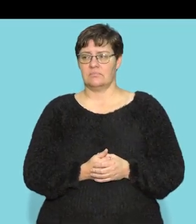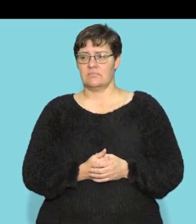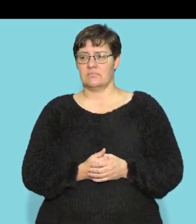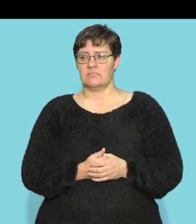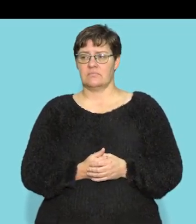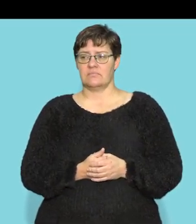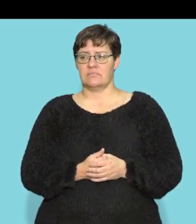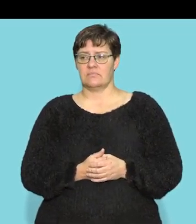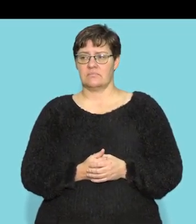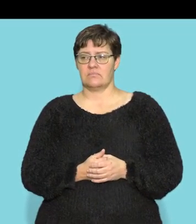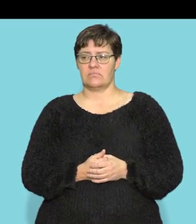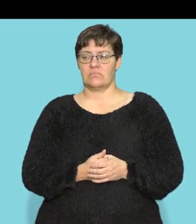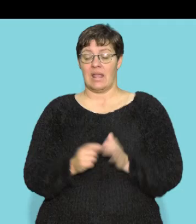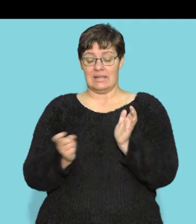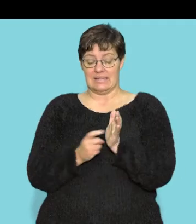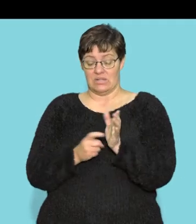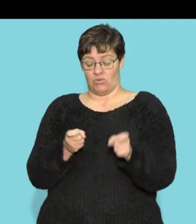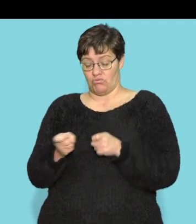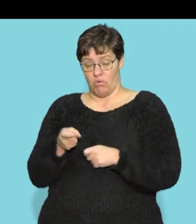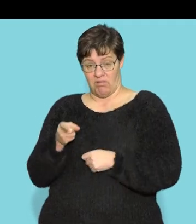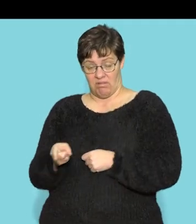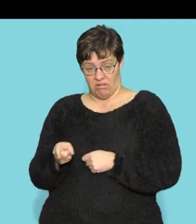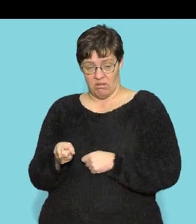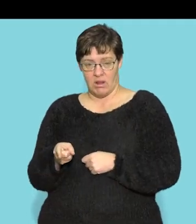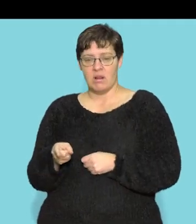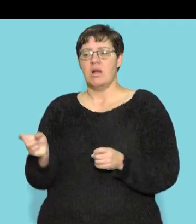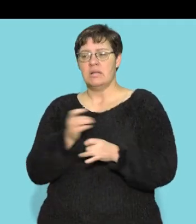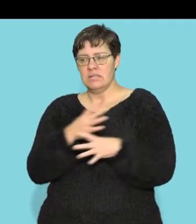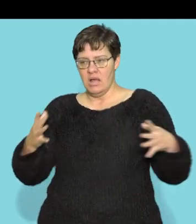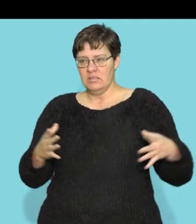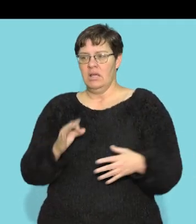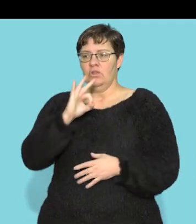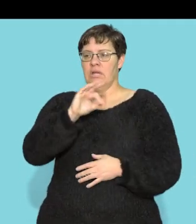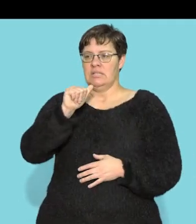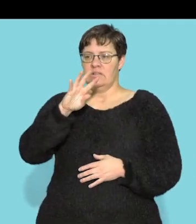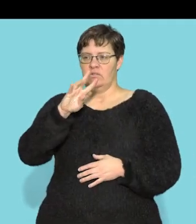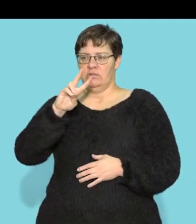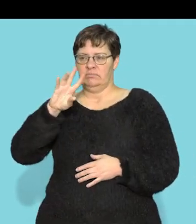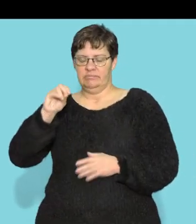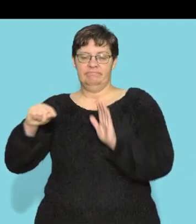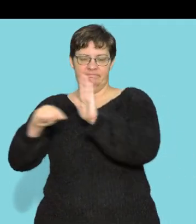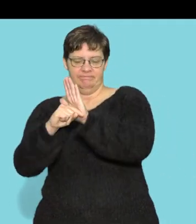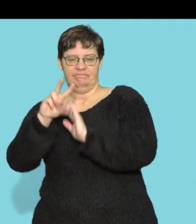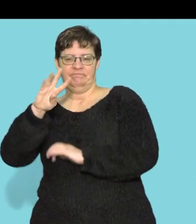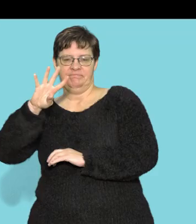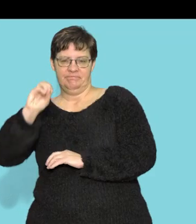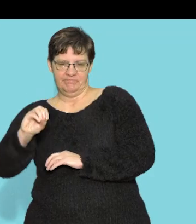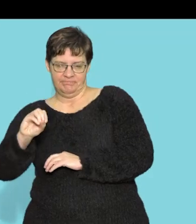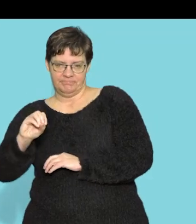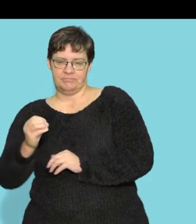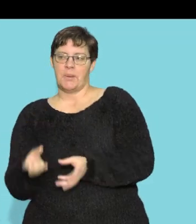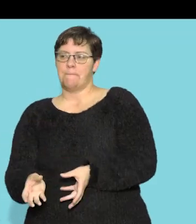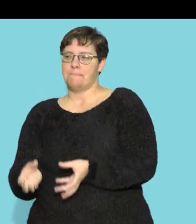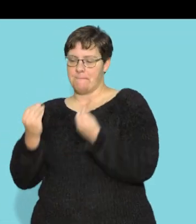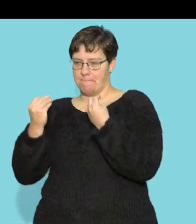So, in my debtors control, you start off with your given figure minus the 240 will give you your